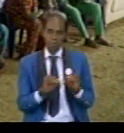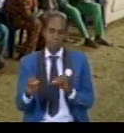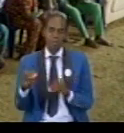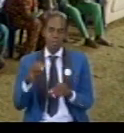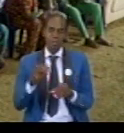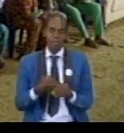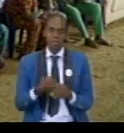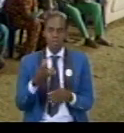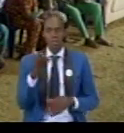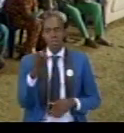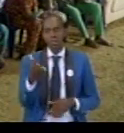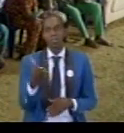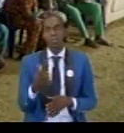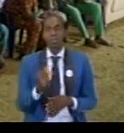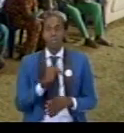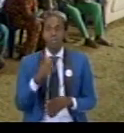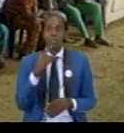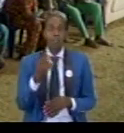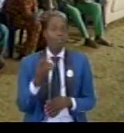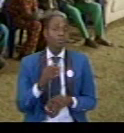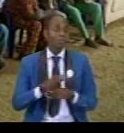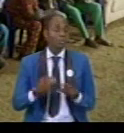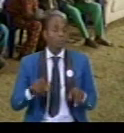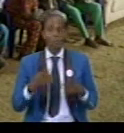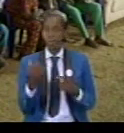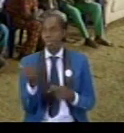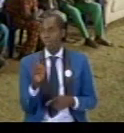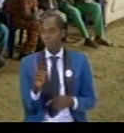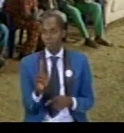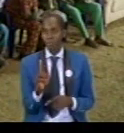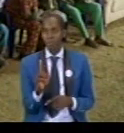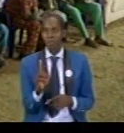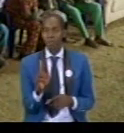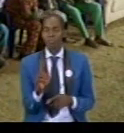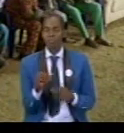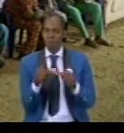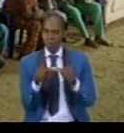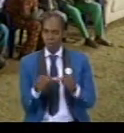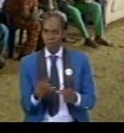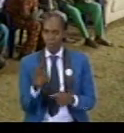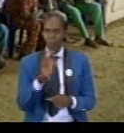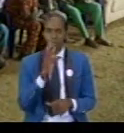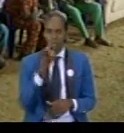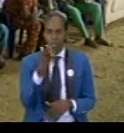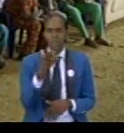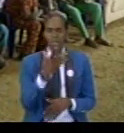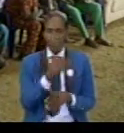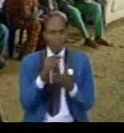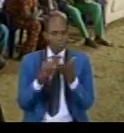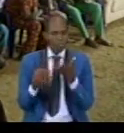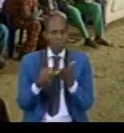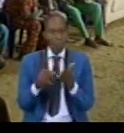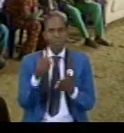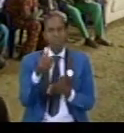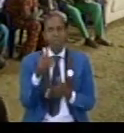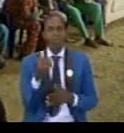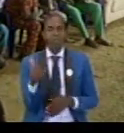God is moving. I told you, don't go anywhere. Everybody stay where you are. But